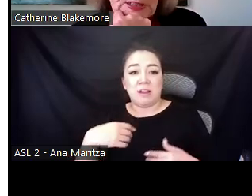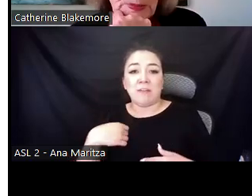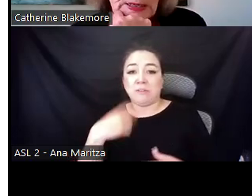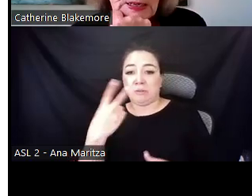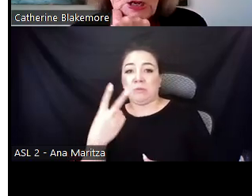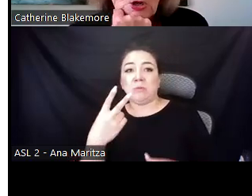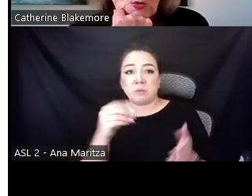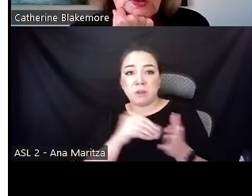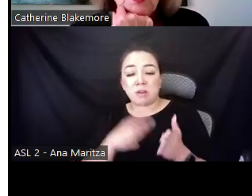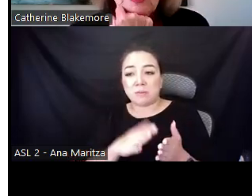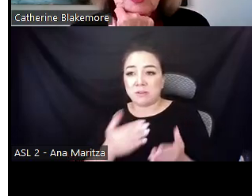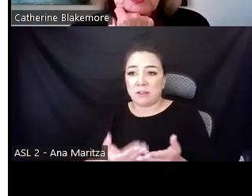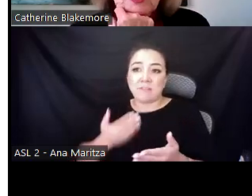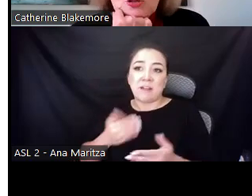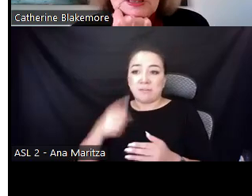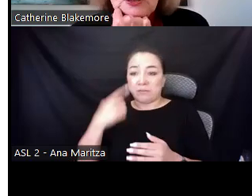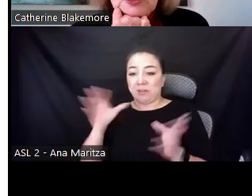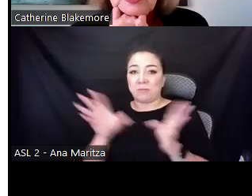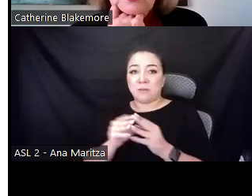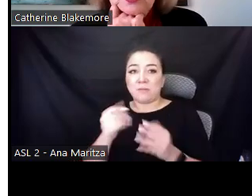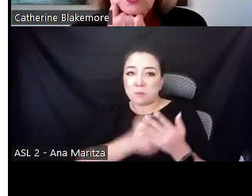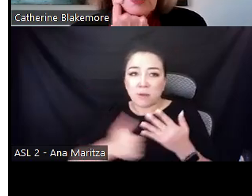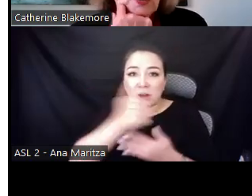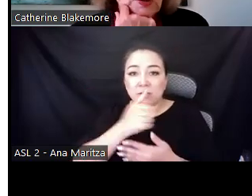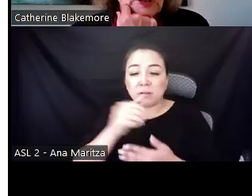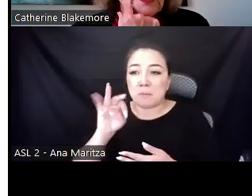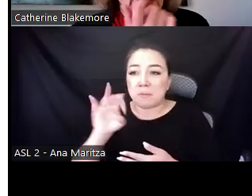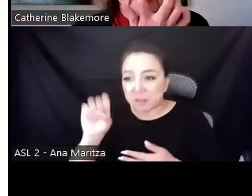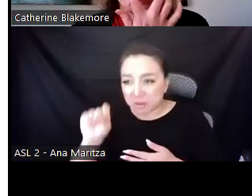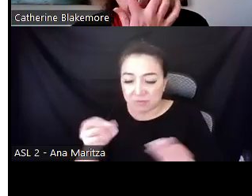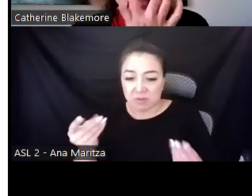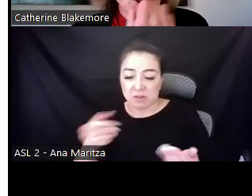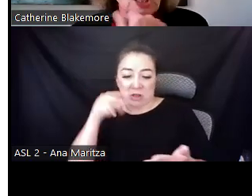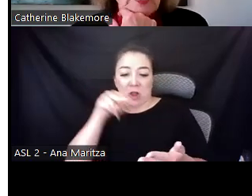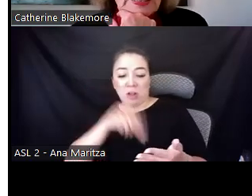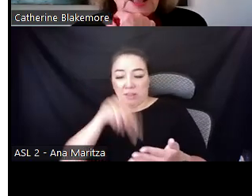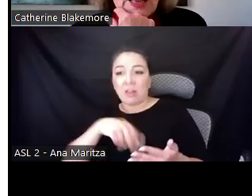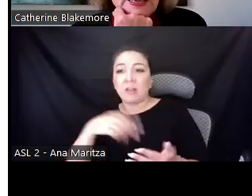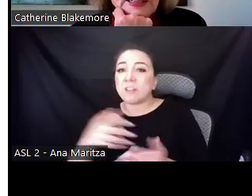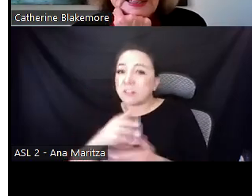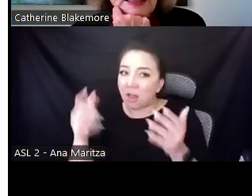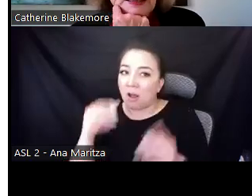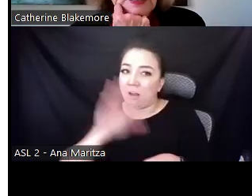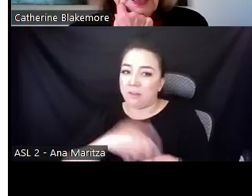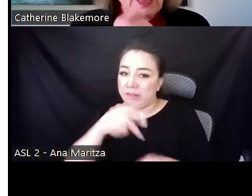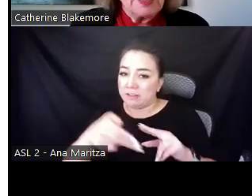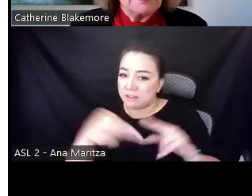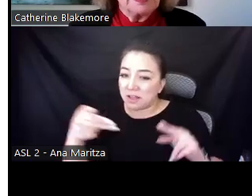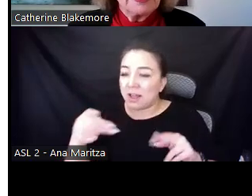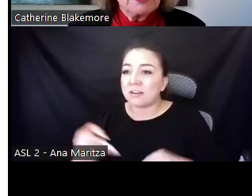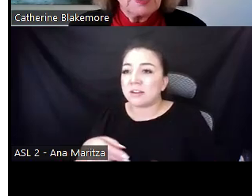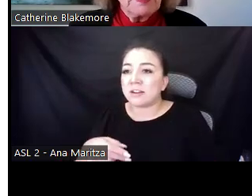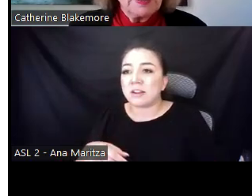advance of this meeting with the prioritization materials. If you want to look at that, because there's a lot on this slide, and